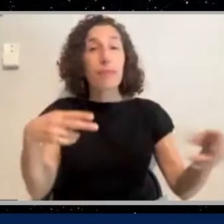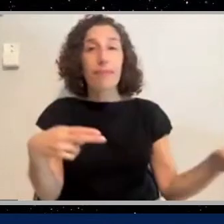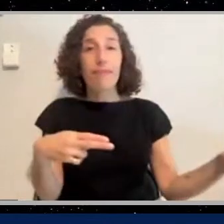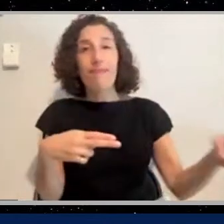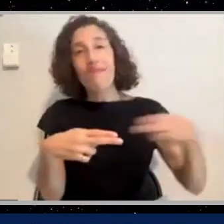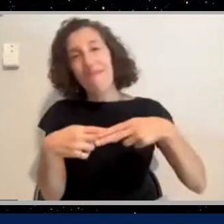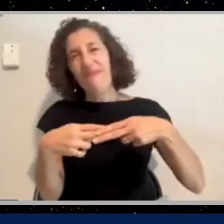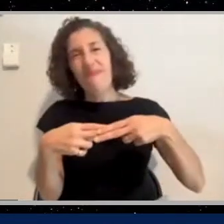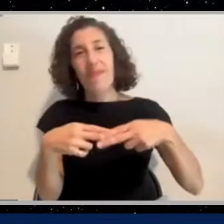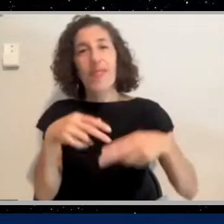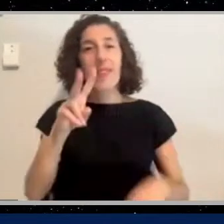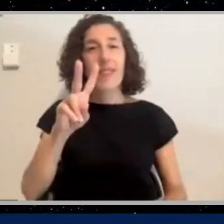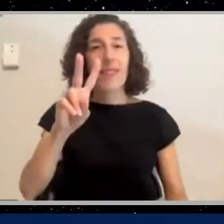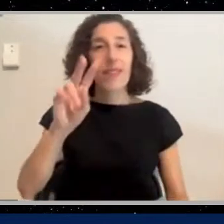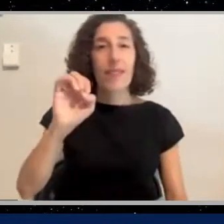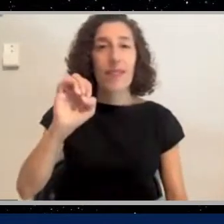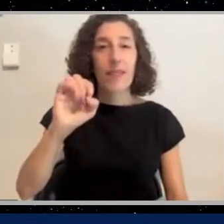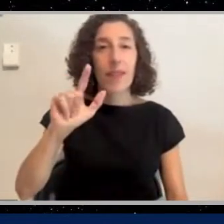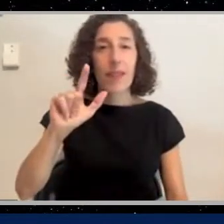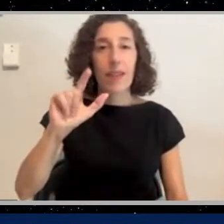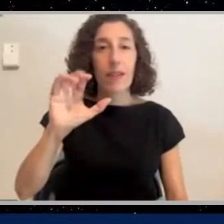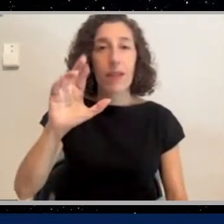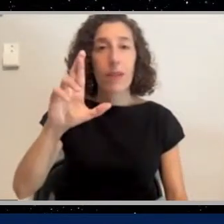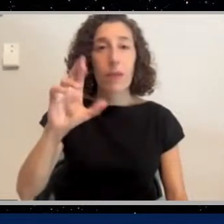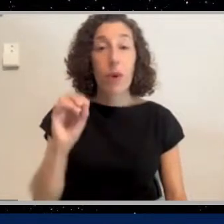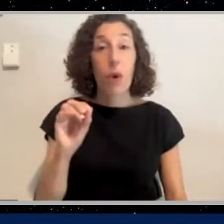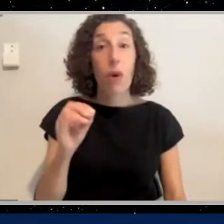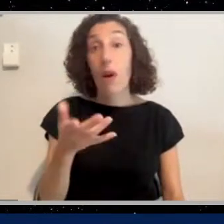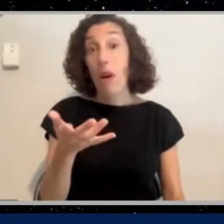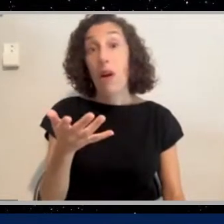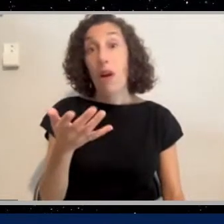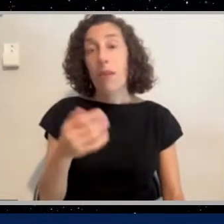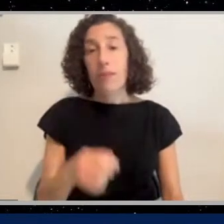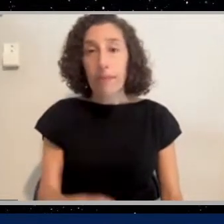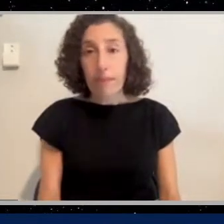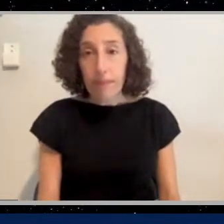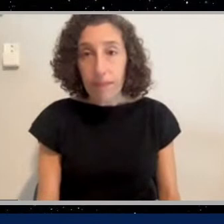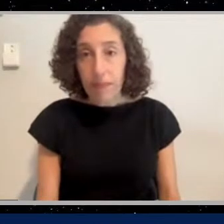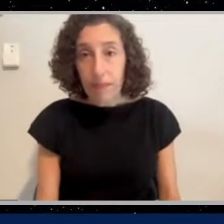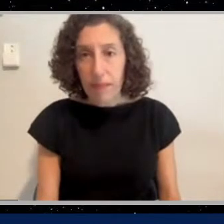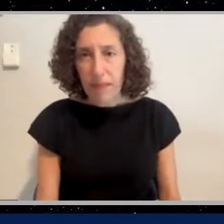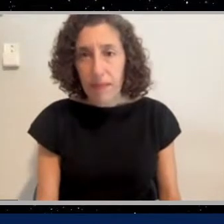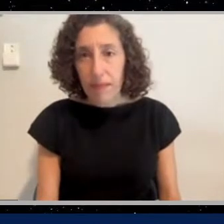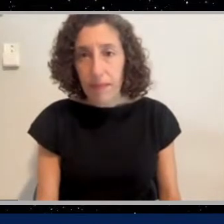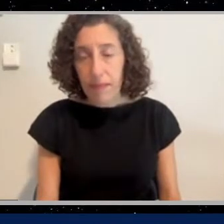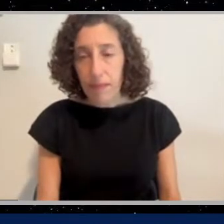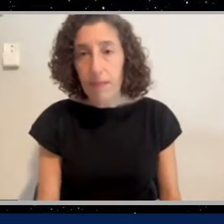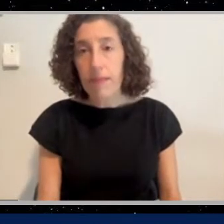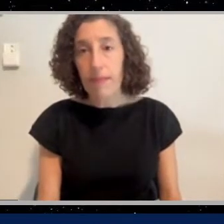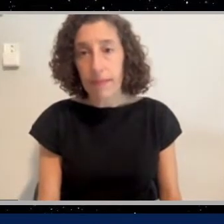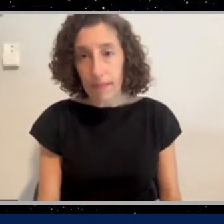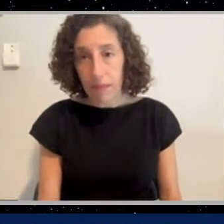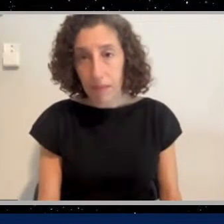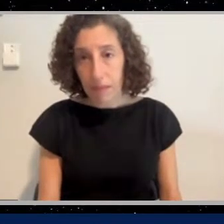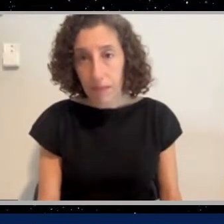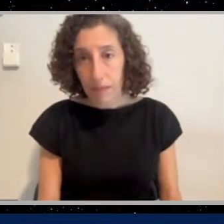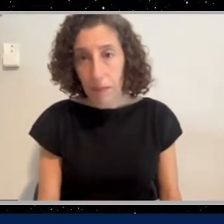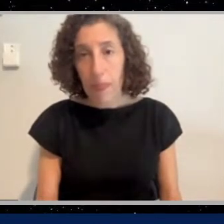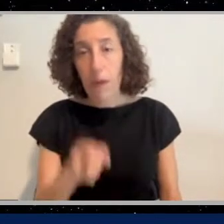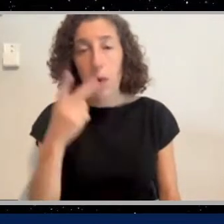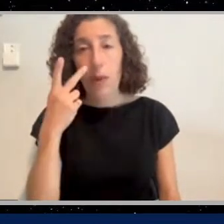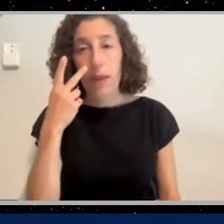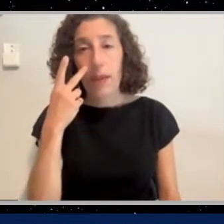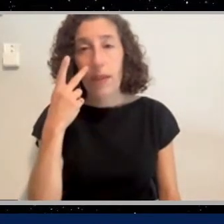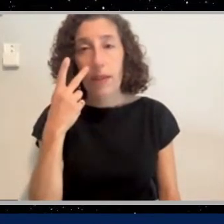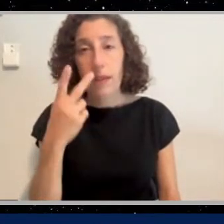a little loop made in the flight suit, because the nice thing about that microgravity environment is that it still has the mass,